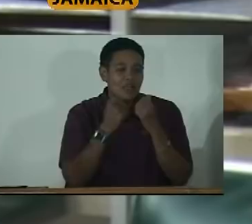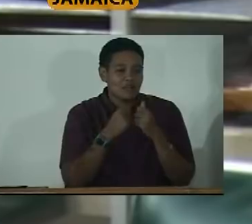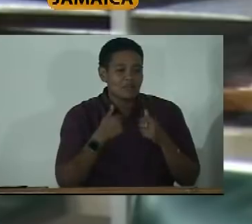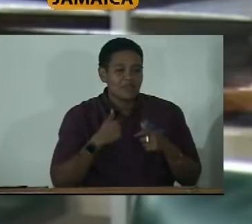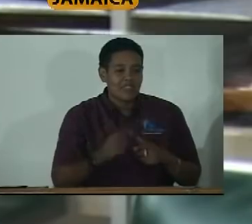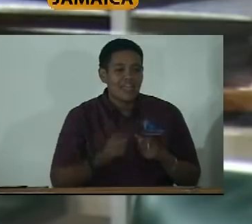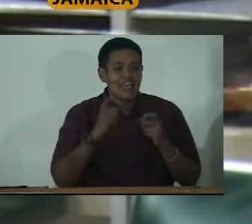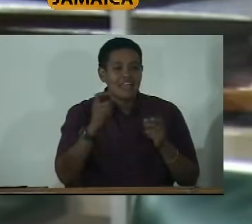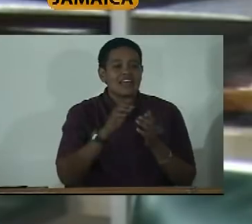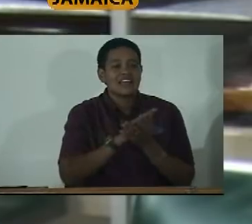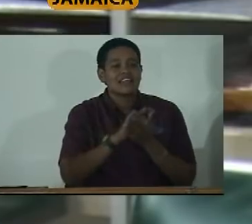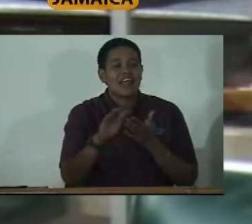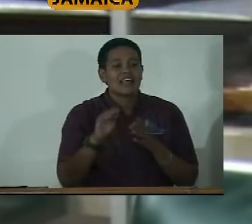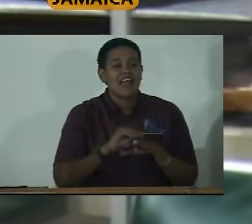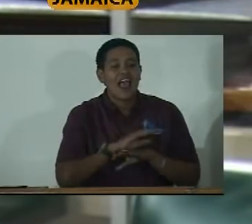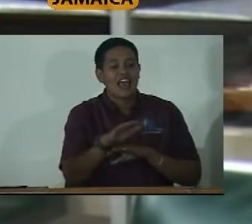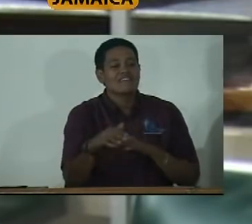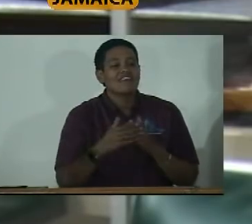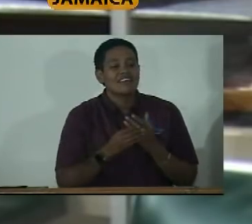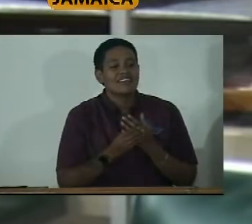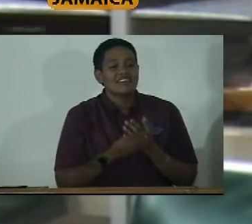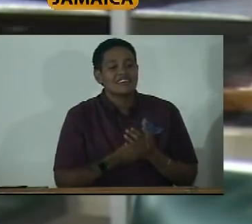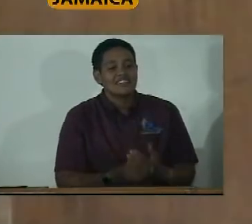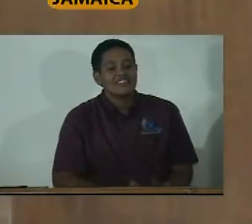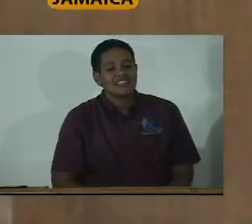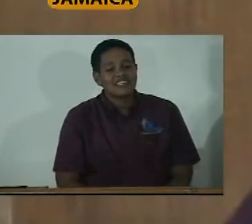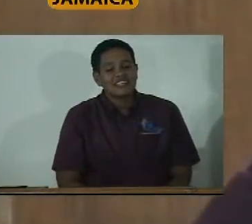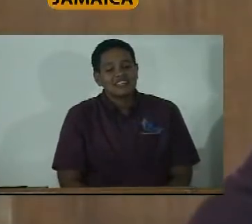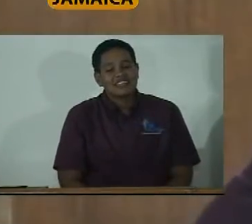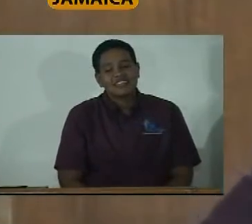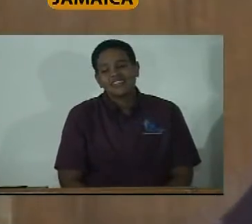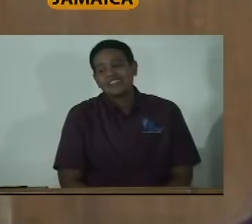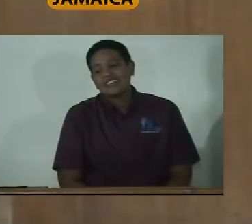some nice advice. Yeah, with me.